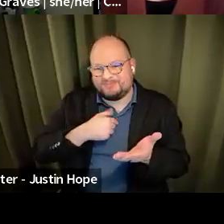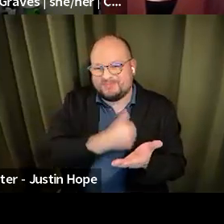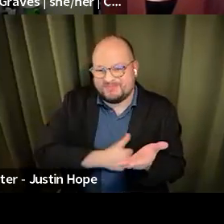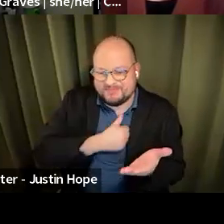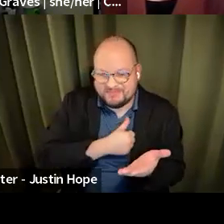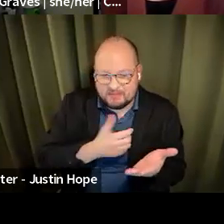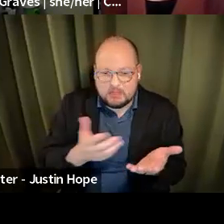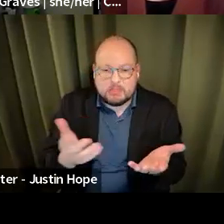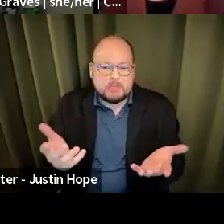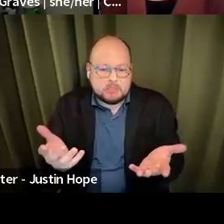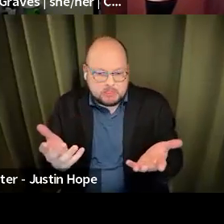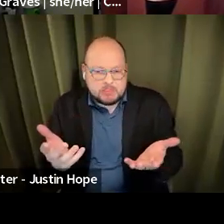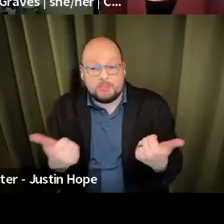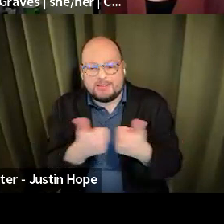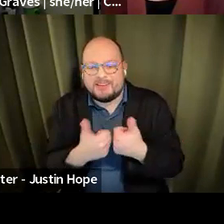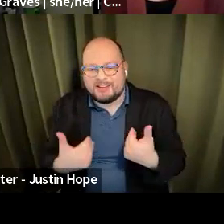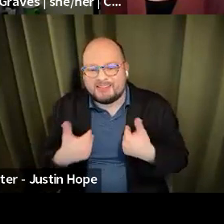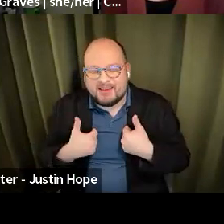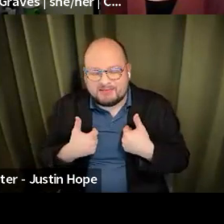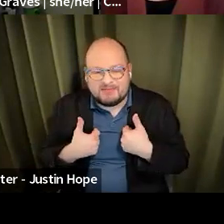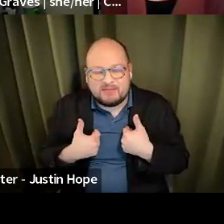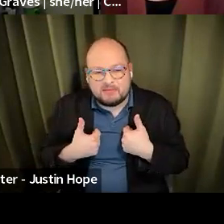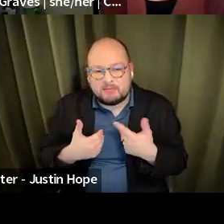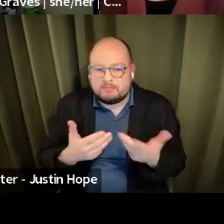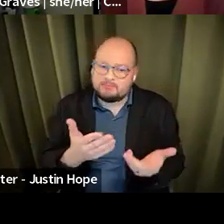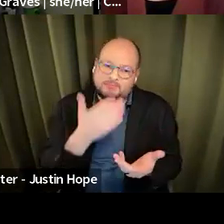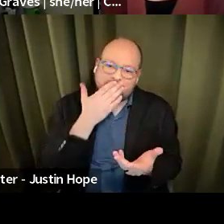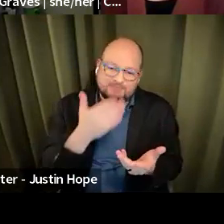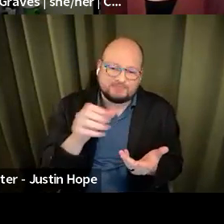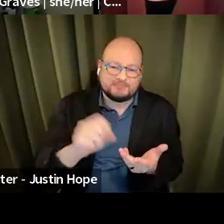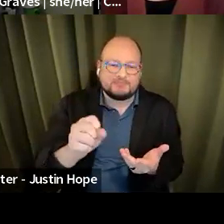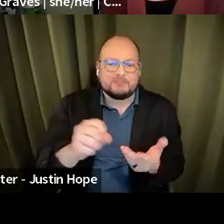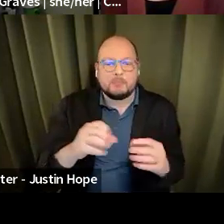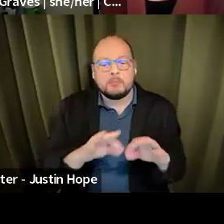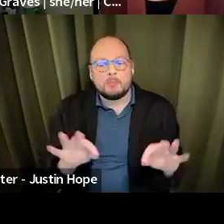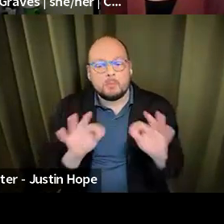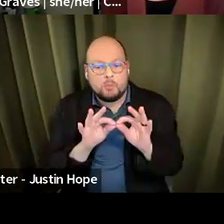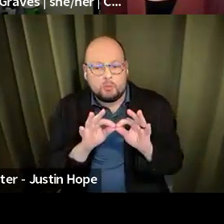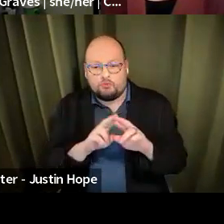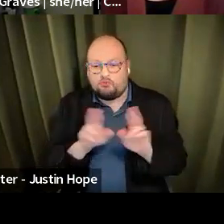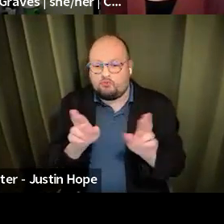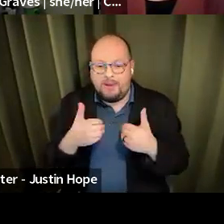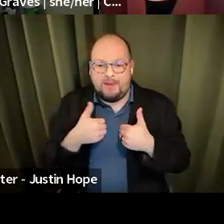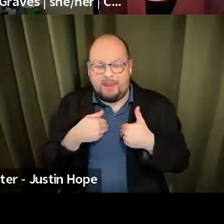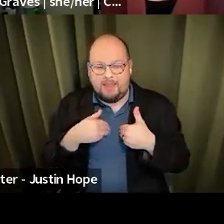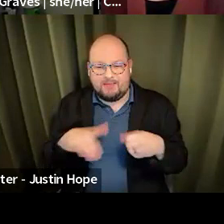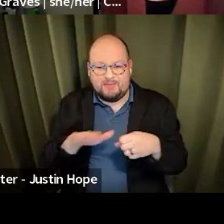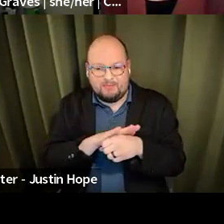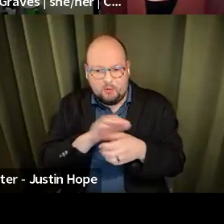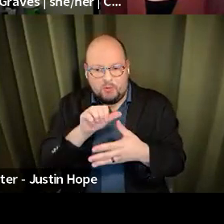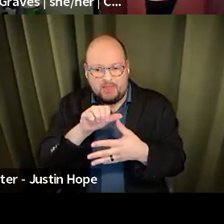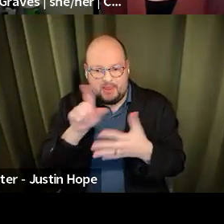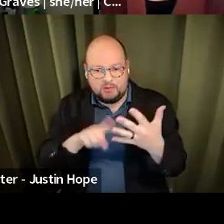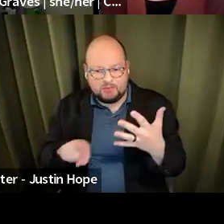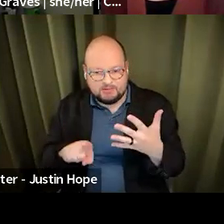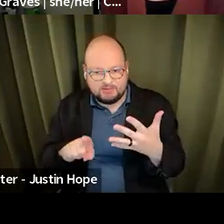are challenges there. So thanks for raising that, because yes, we want to make sure that we have as comprehensive a plan as possible so that people